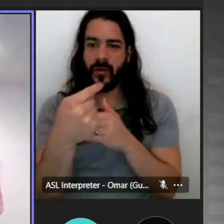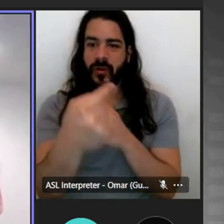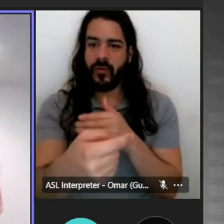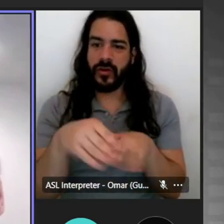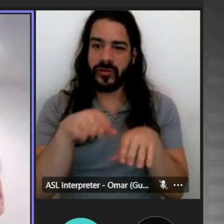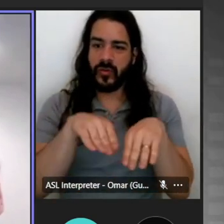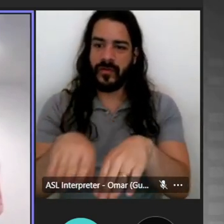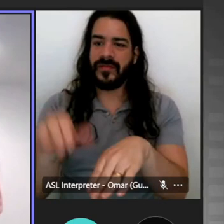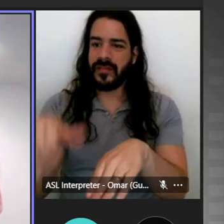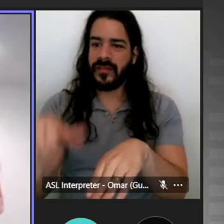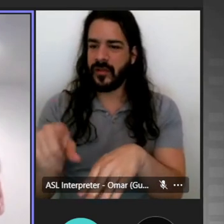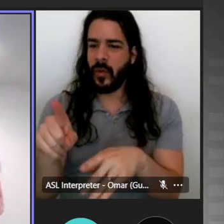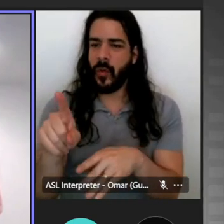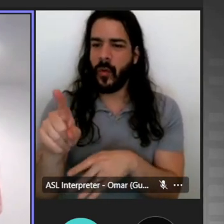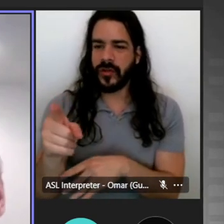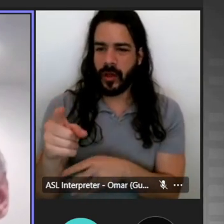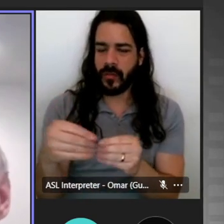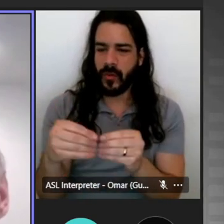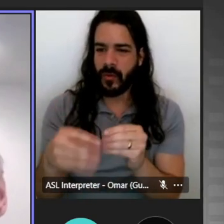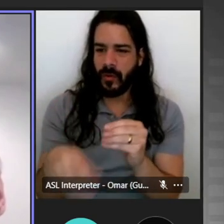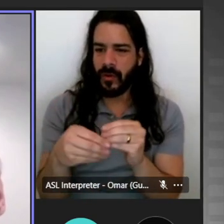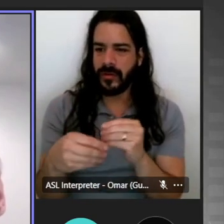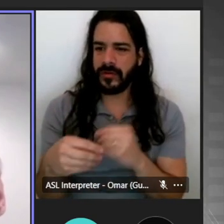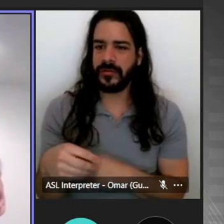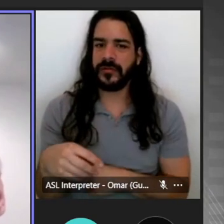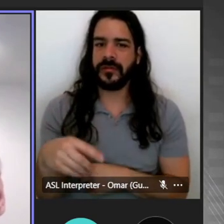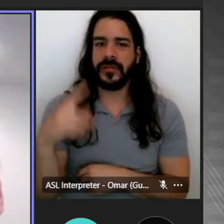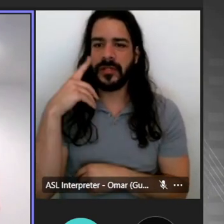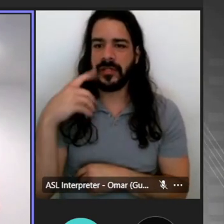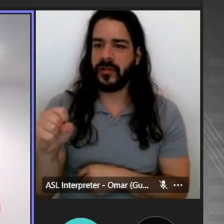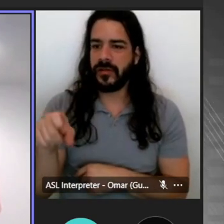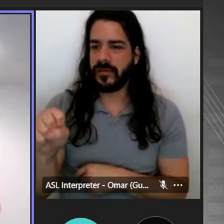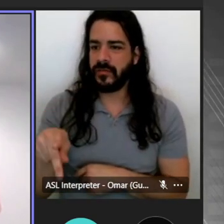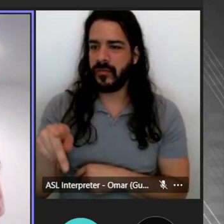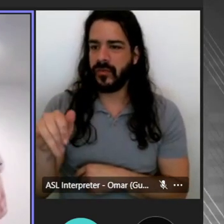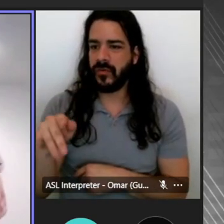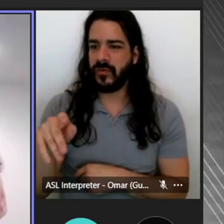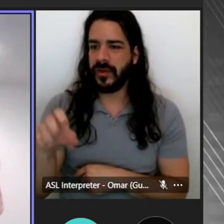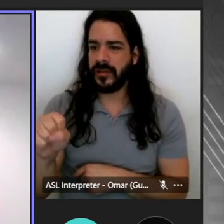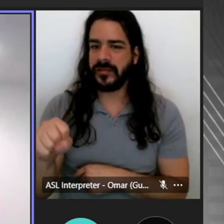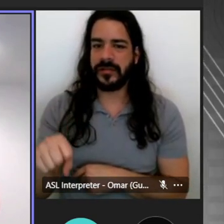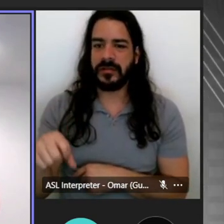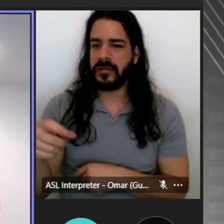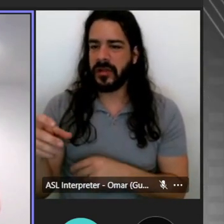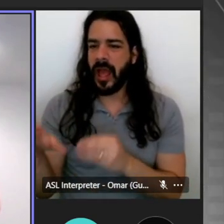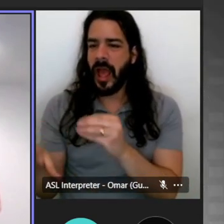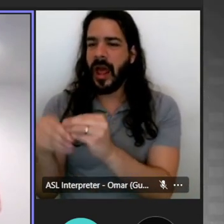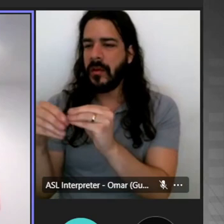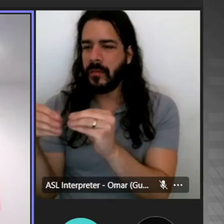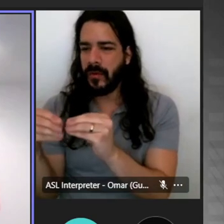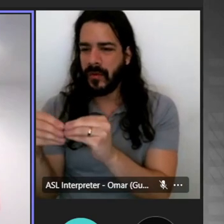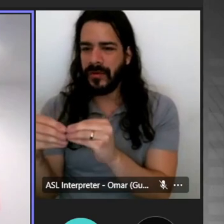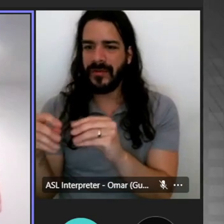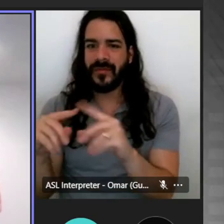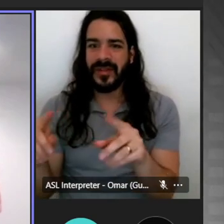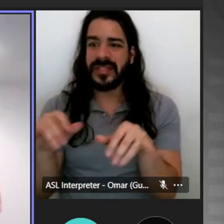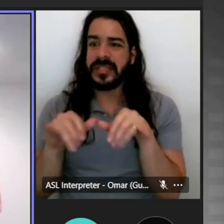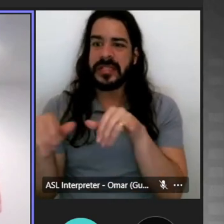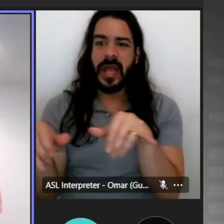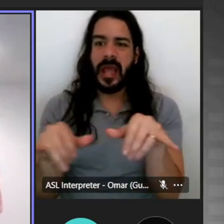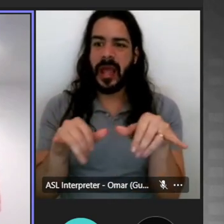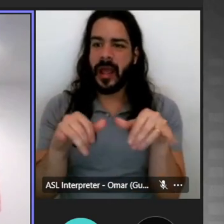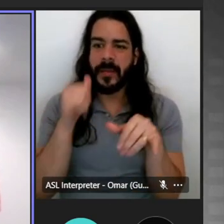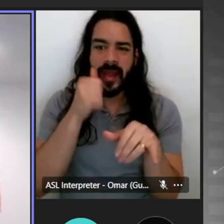the district. It's a little more to go out to Silver Spring or Prince George County or whatever. And it's